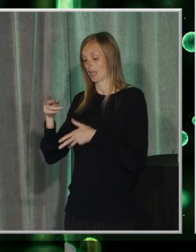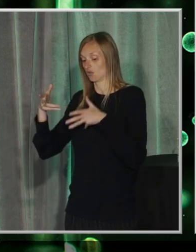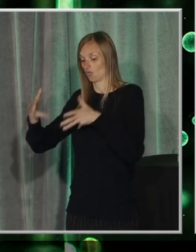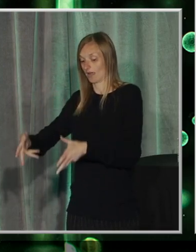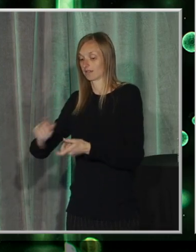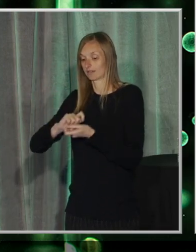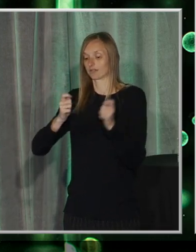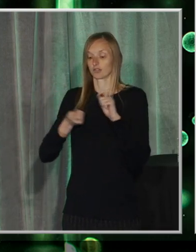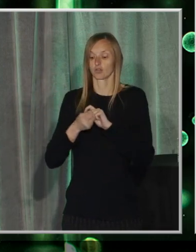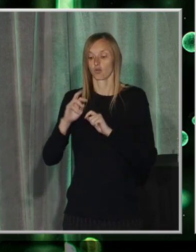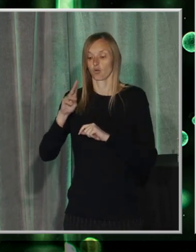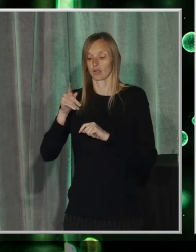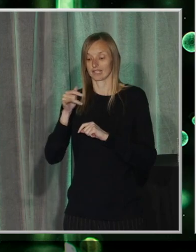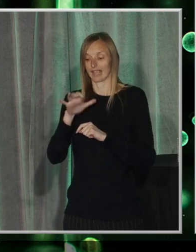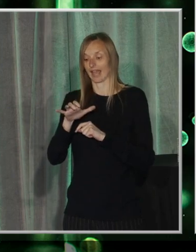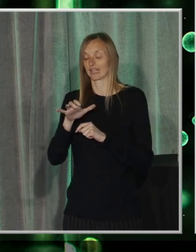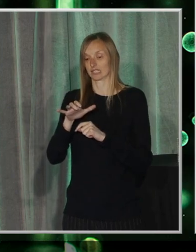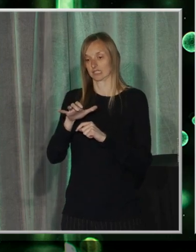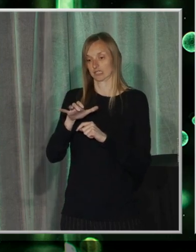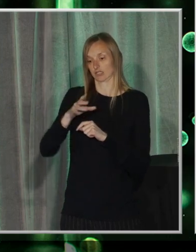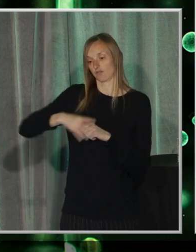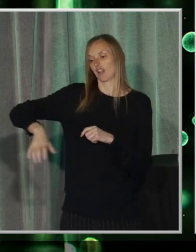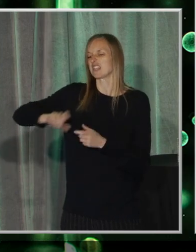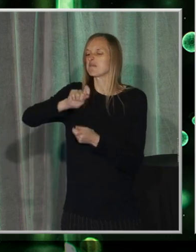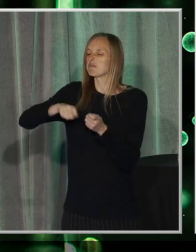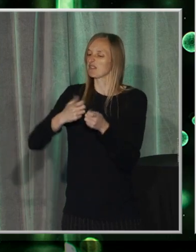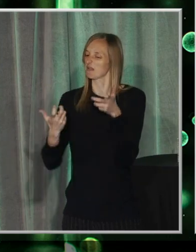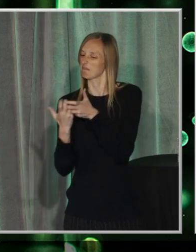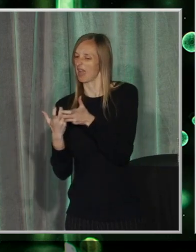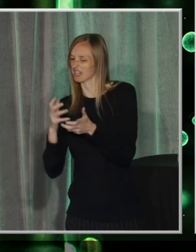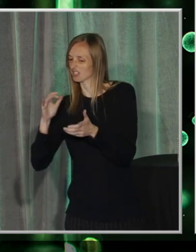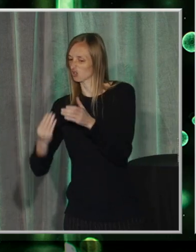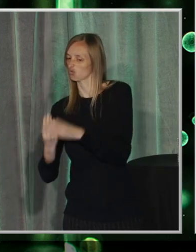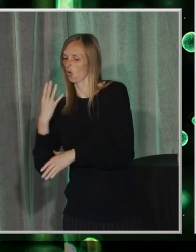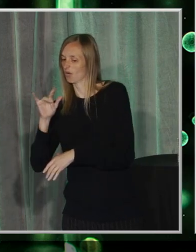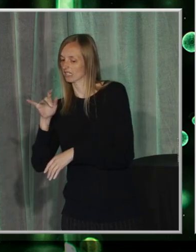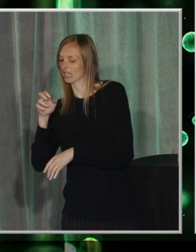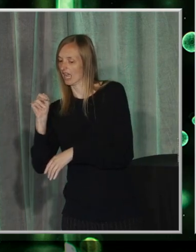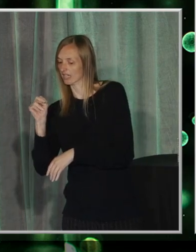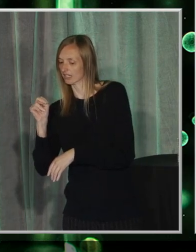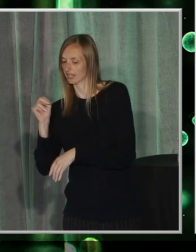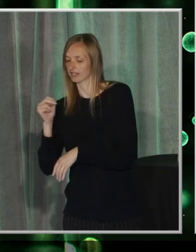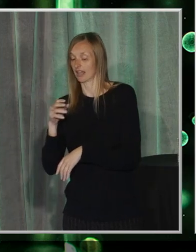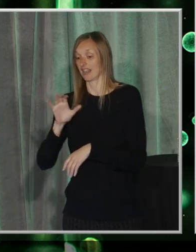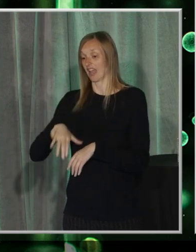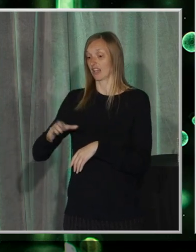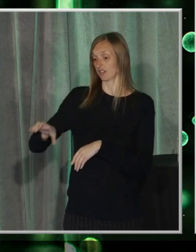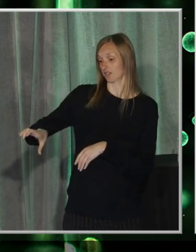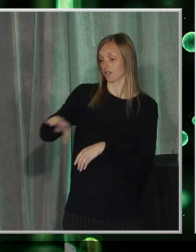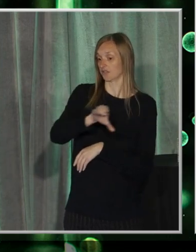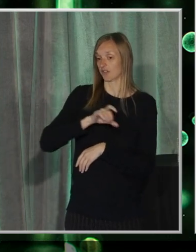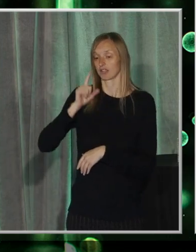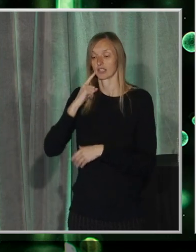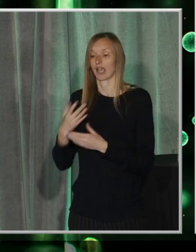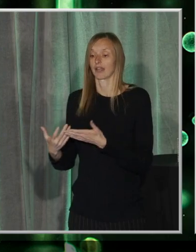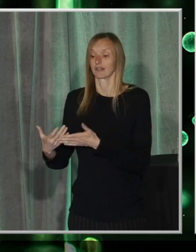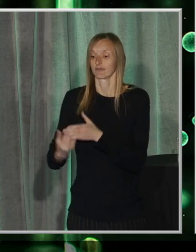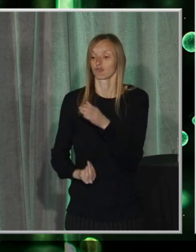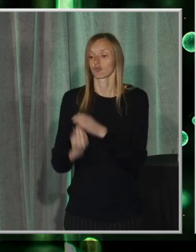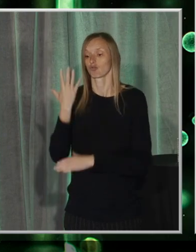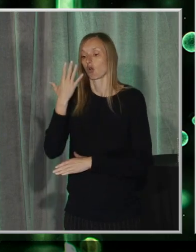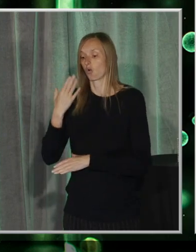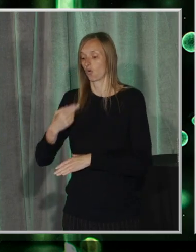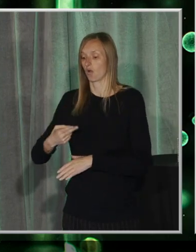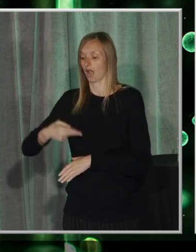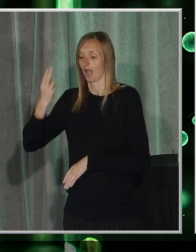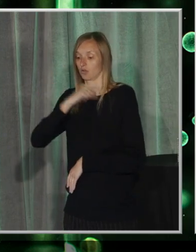fertilizer, tailored for these cotton farms. With the fertilizer, they can cultivate high-yielding cottons vital